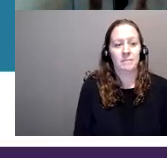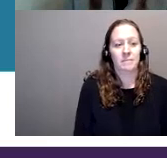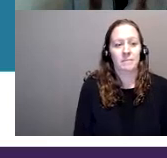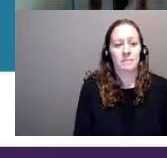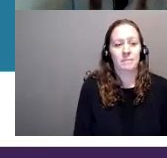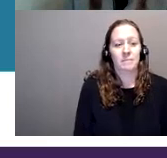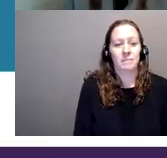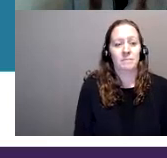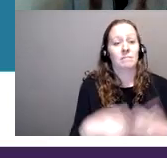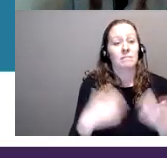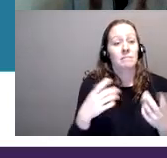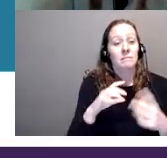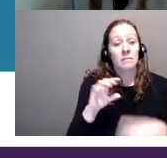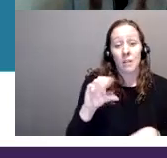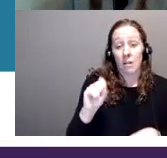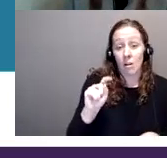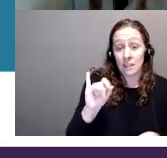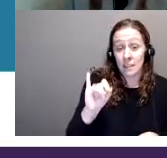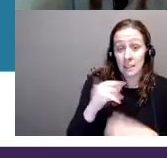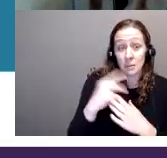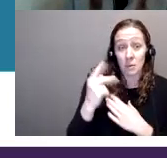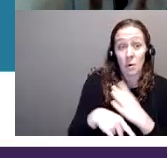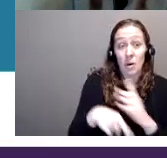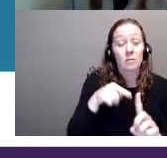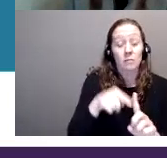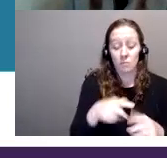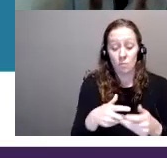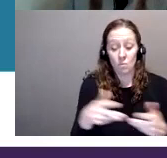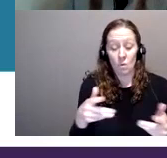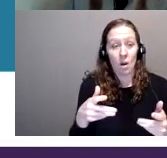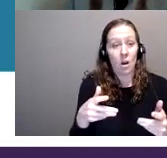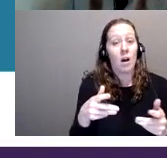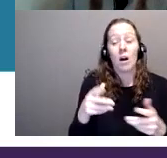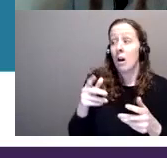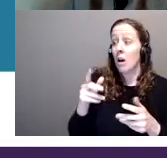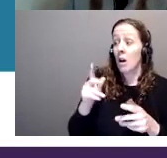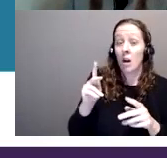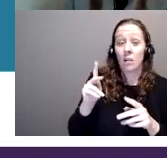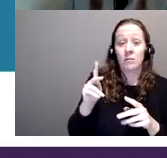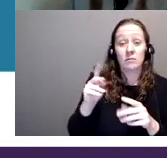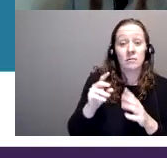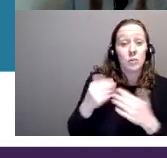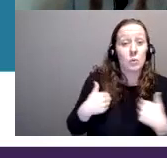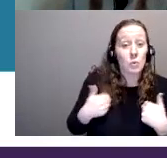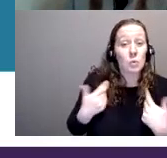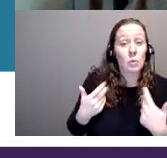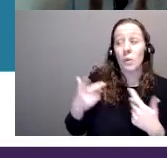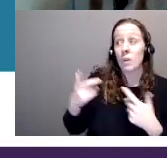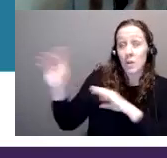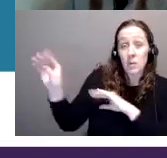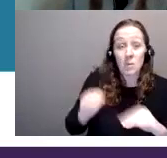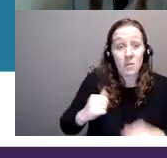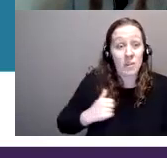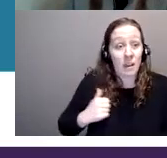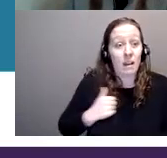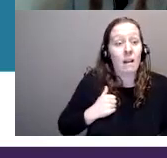member of the COSTI program designed to work with newcomer youth and intergenerational programs. She's part of